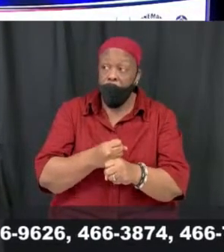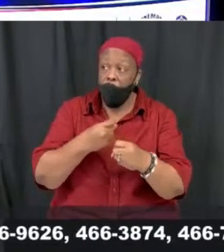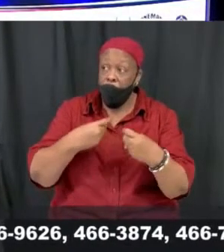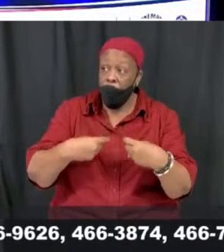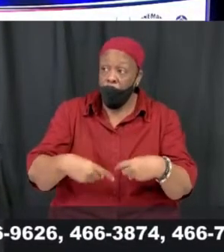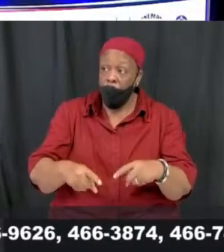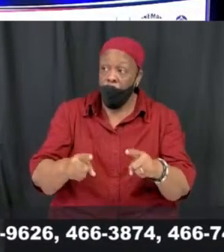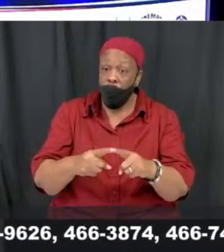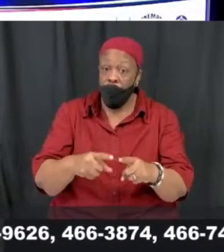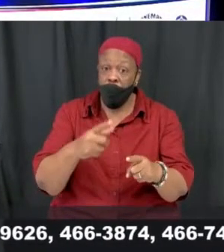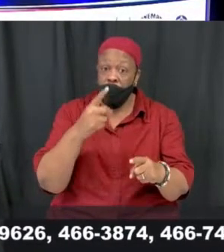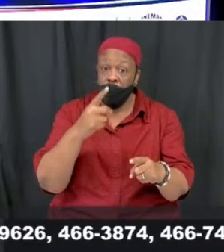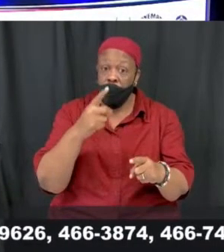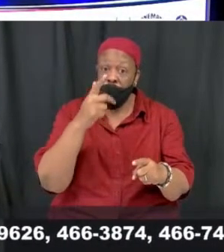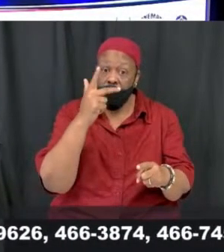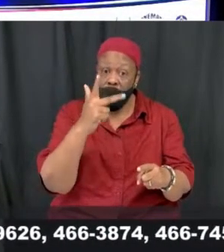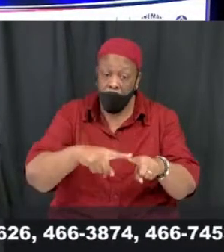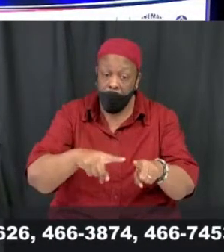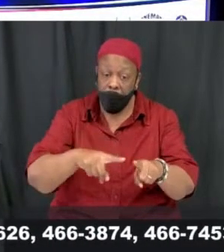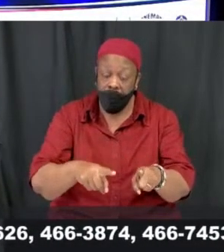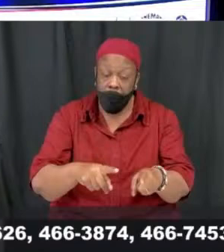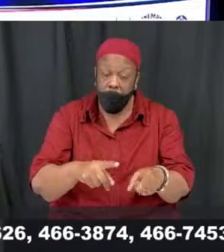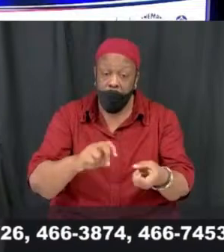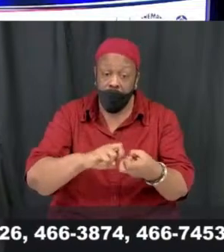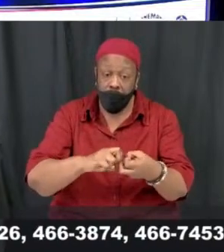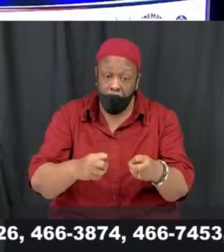3-hazard type of environment.